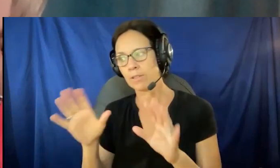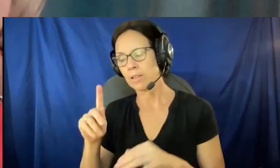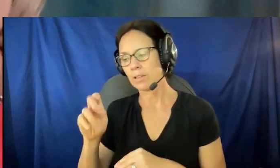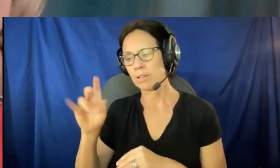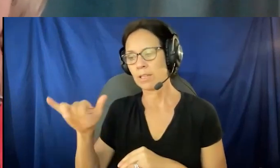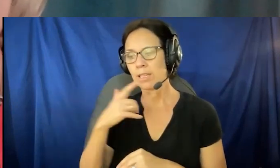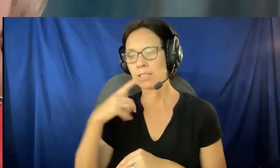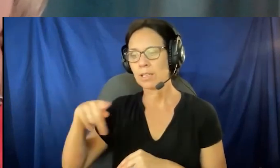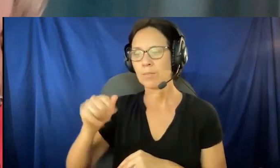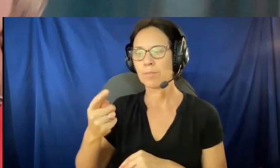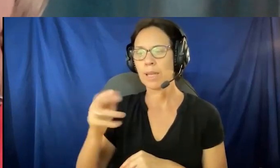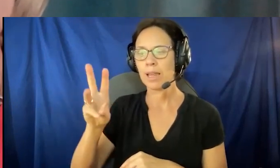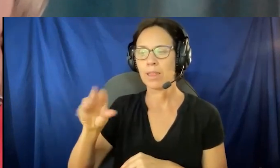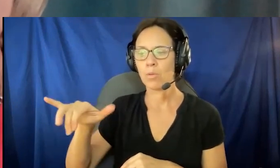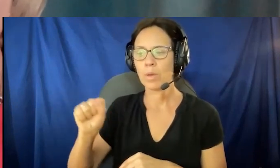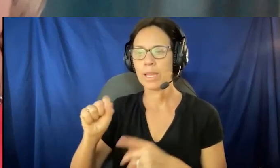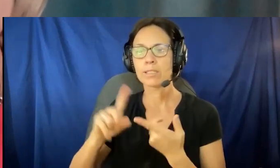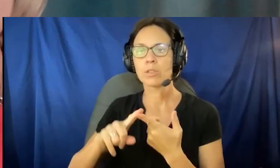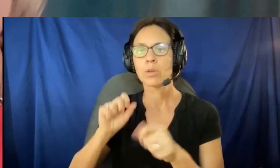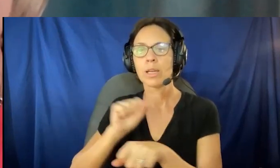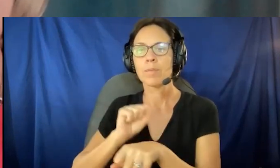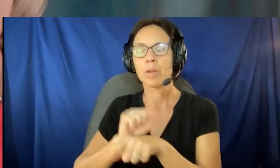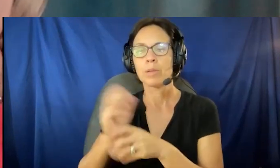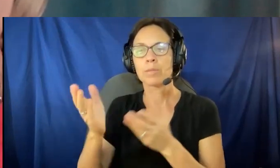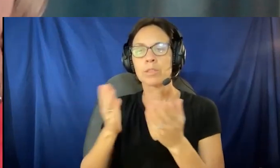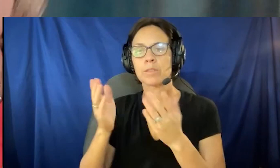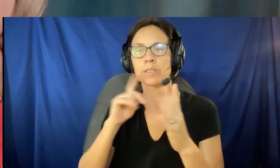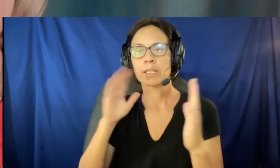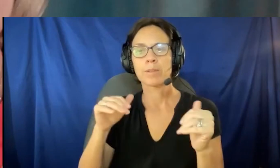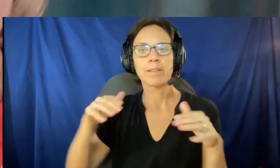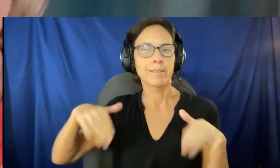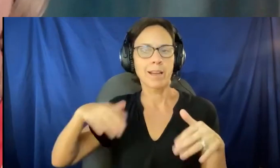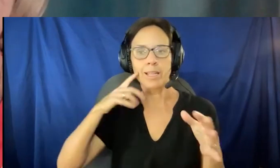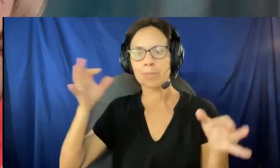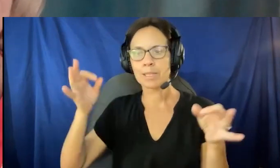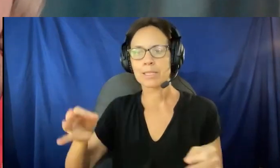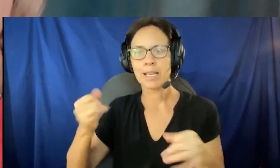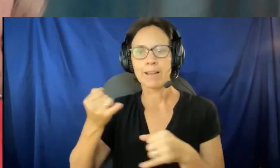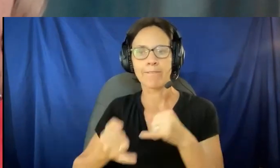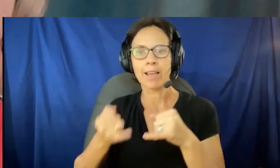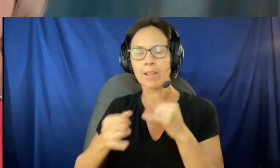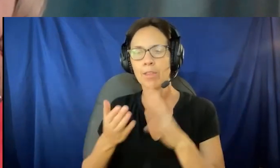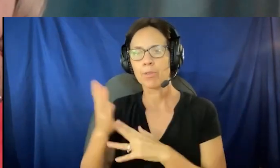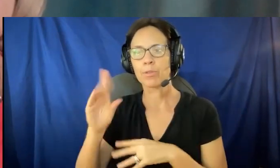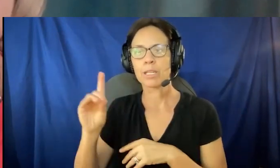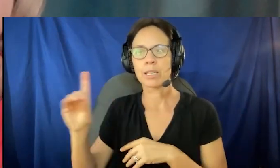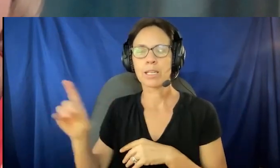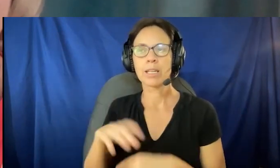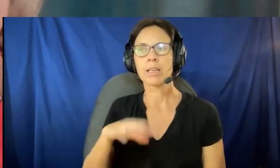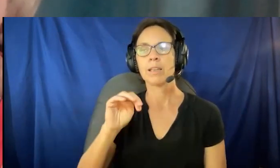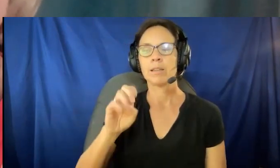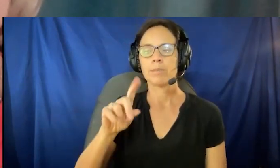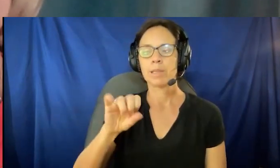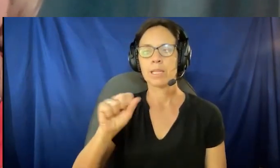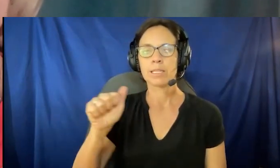said Pathways to Employment Services specifications have not yet been finalized through DDD. The Melissa Gonzalez, if